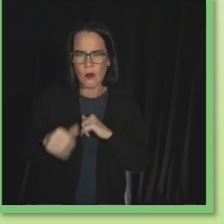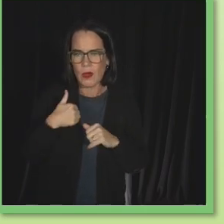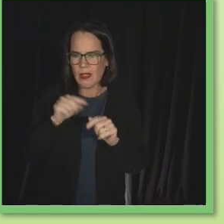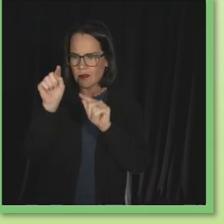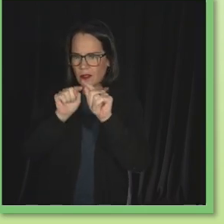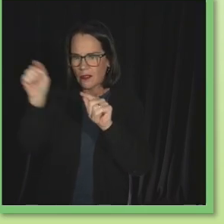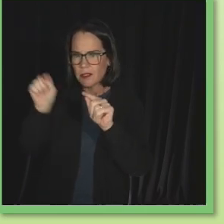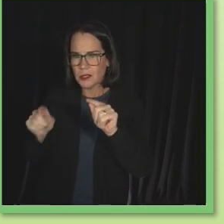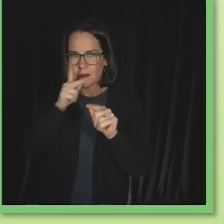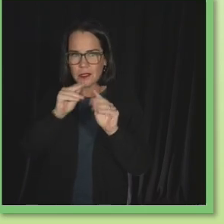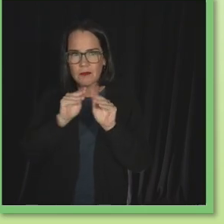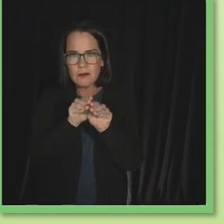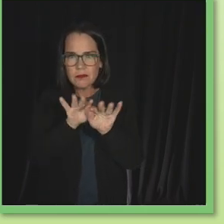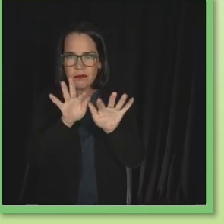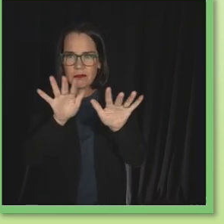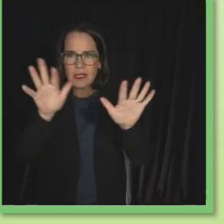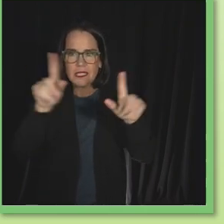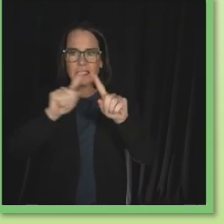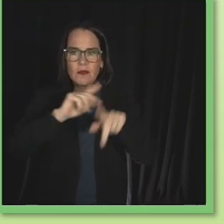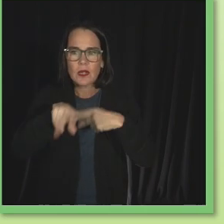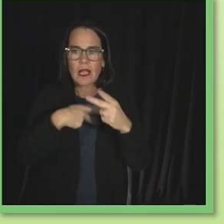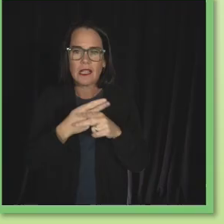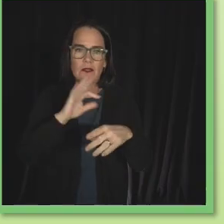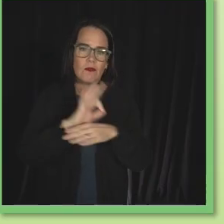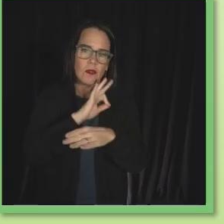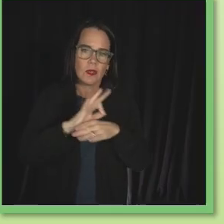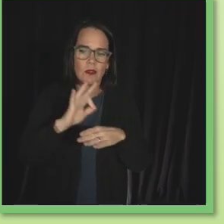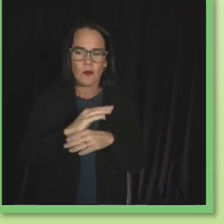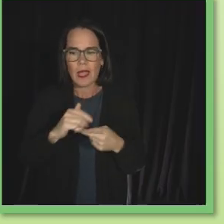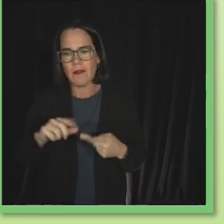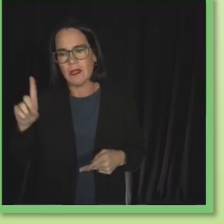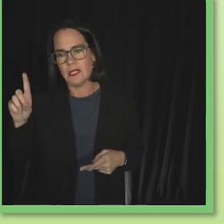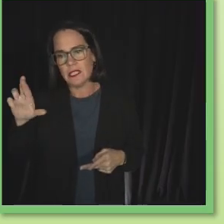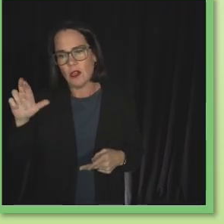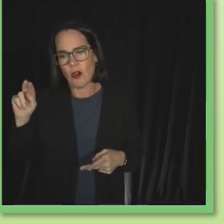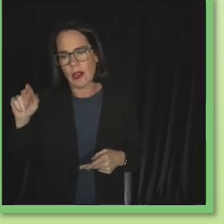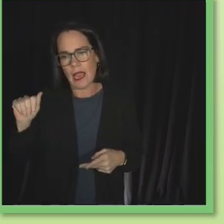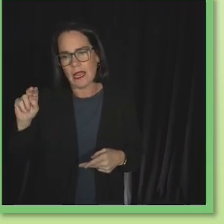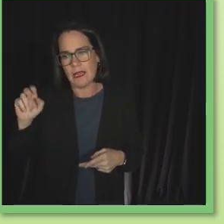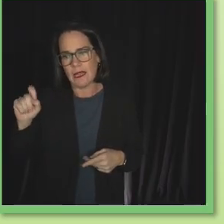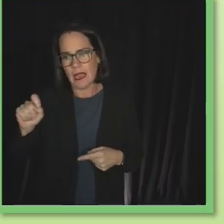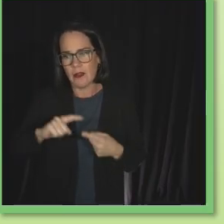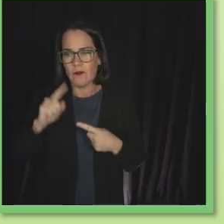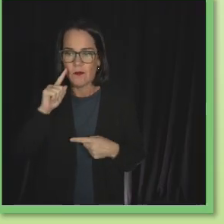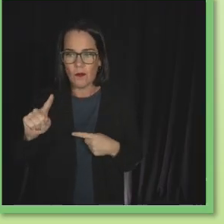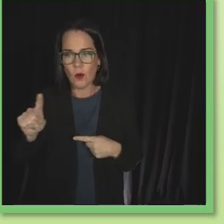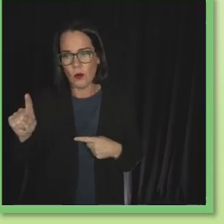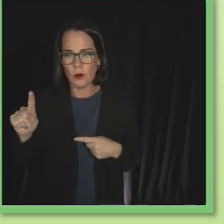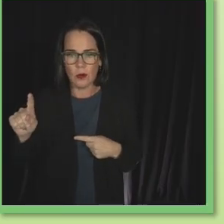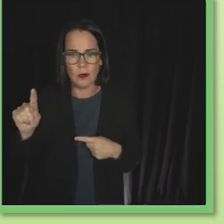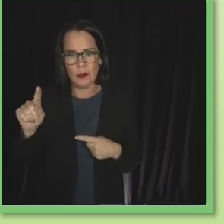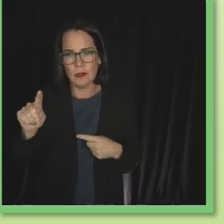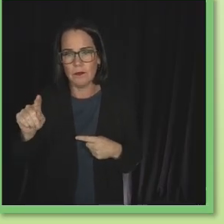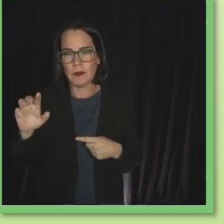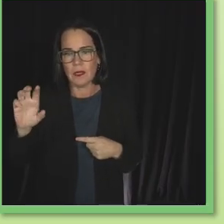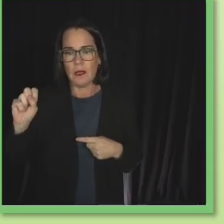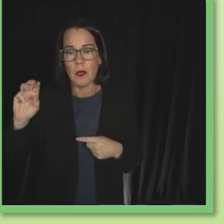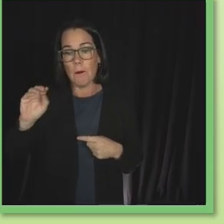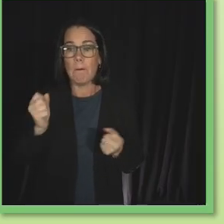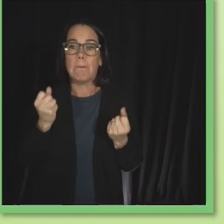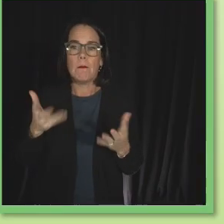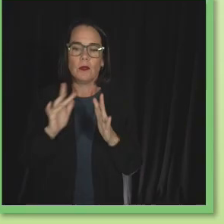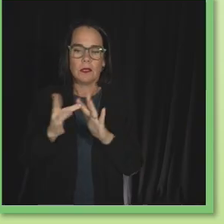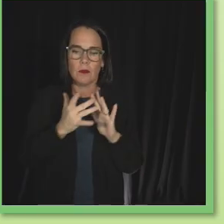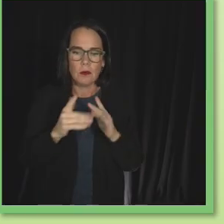are implementing different functionalities. We have DRA Net for AI/ML. We have CNI DRA driver for migration